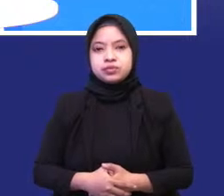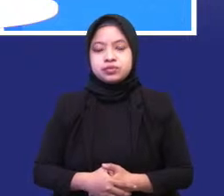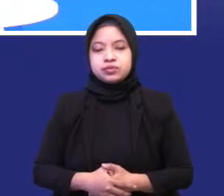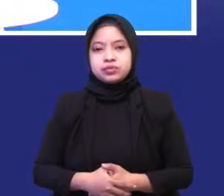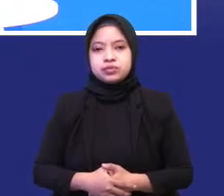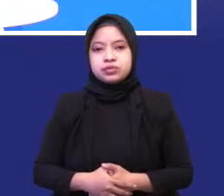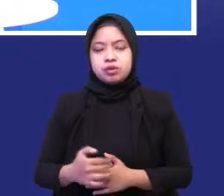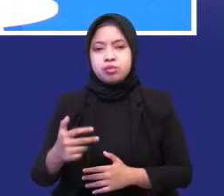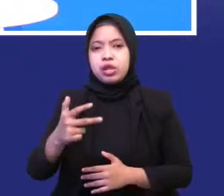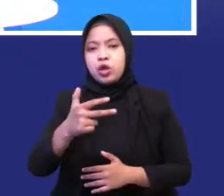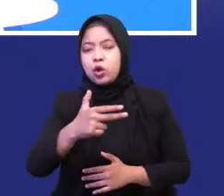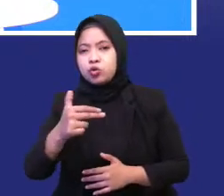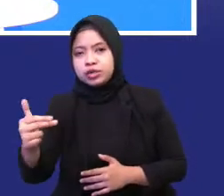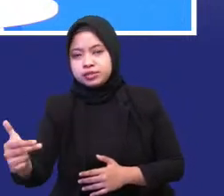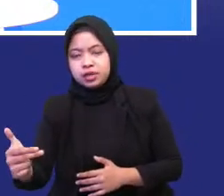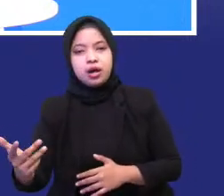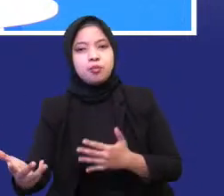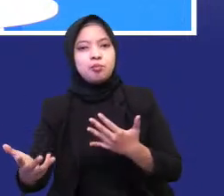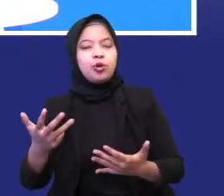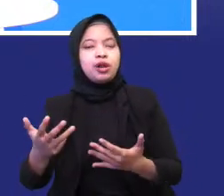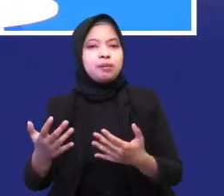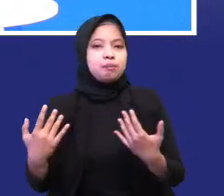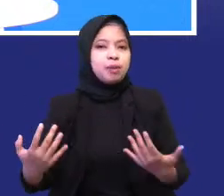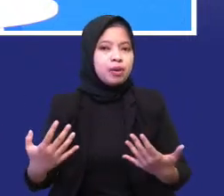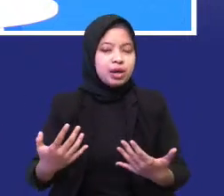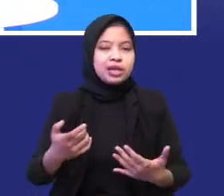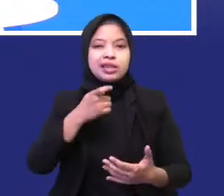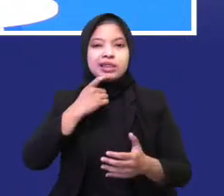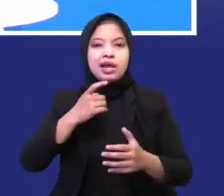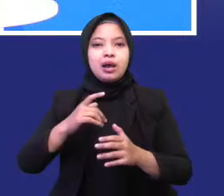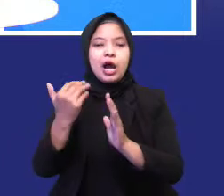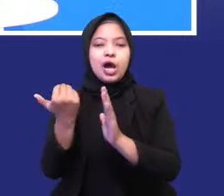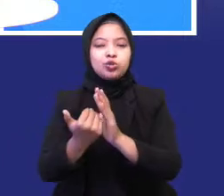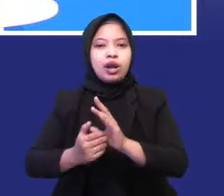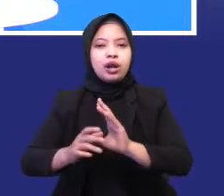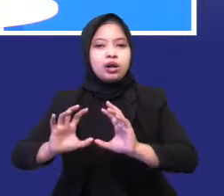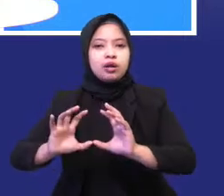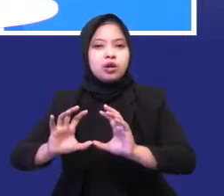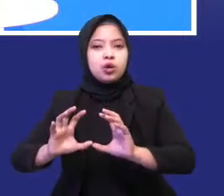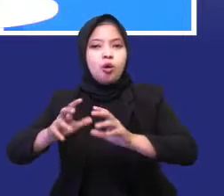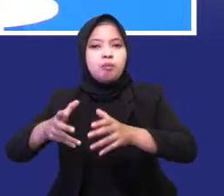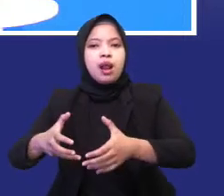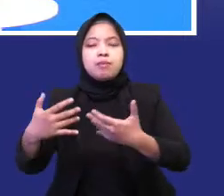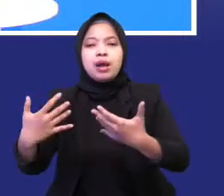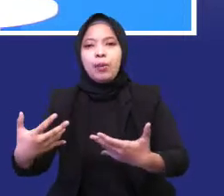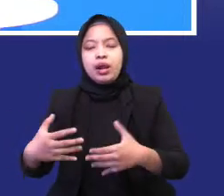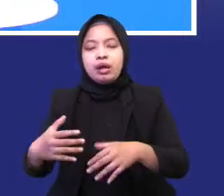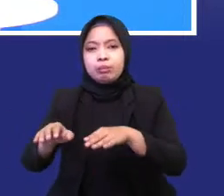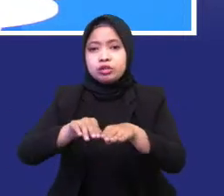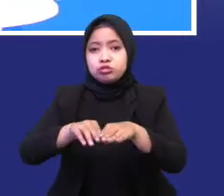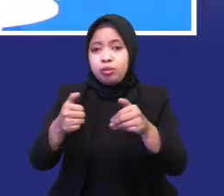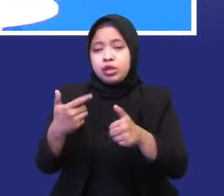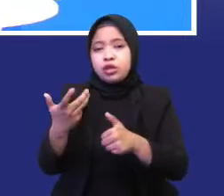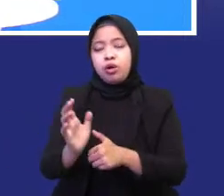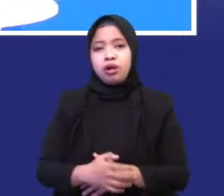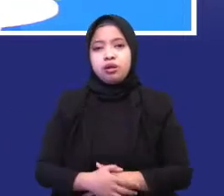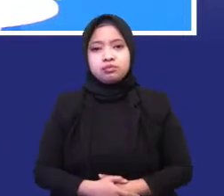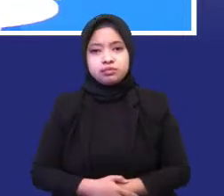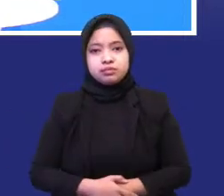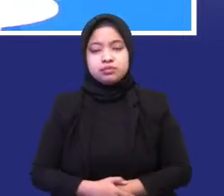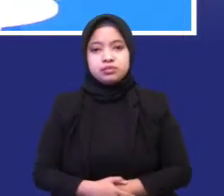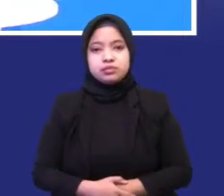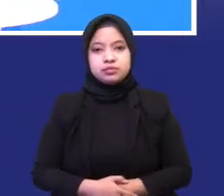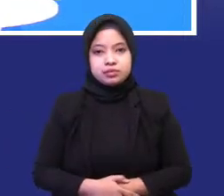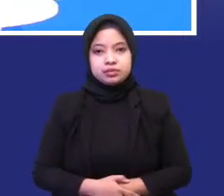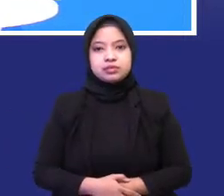not Indonesia, but looking at overseas, Professor. Yes. Of course,